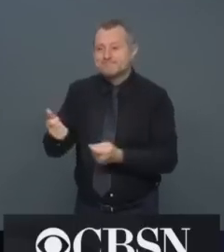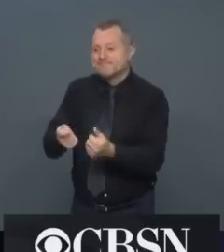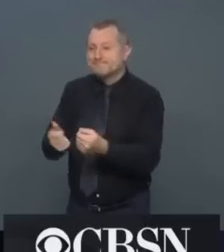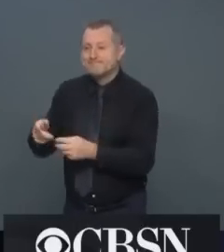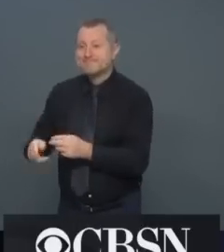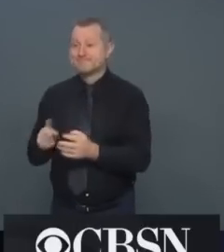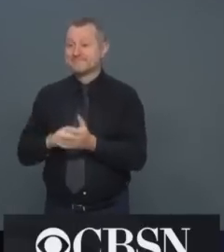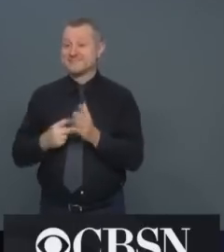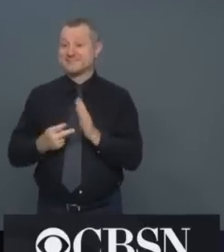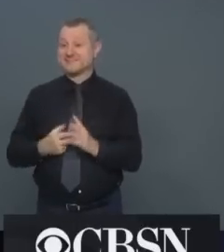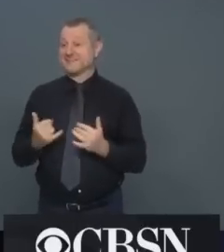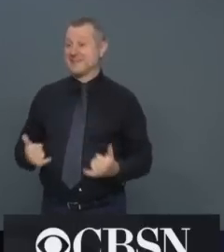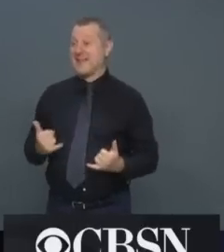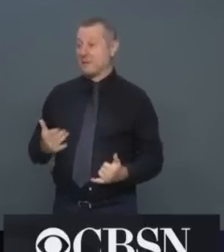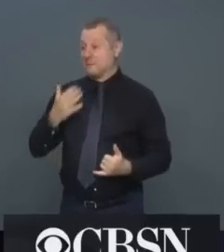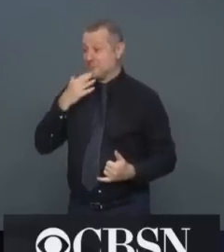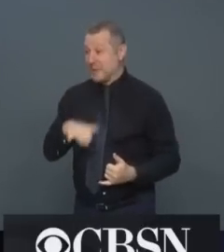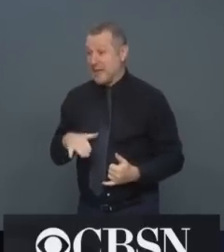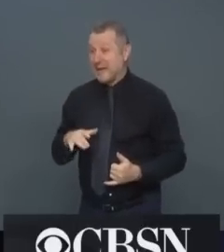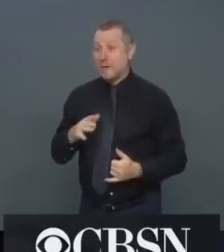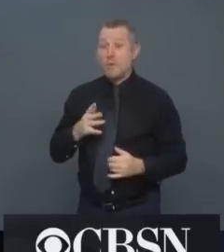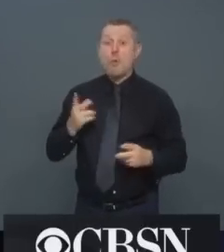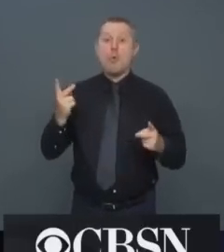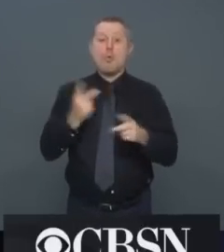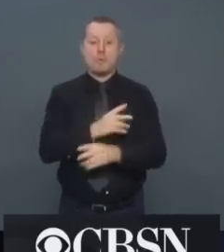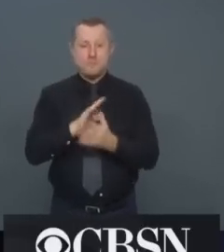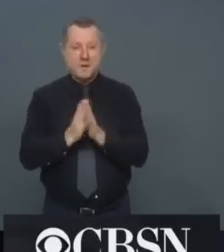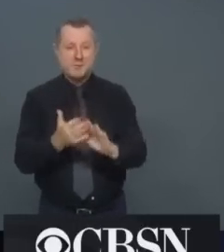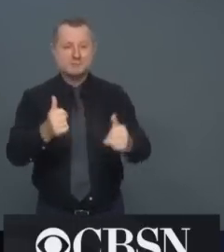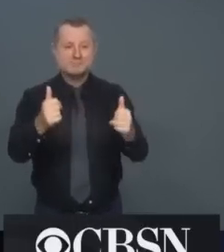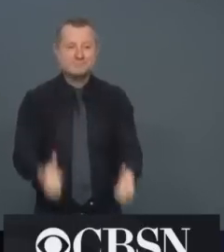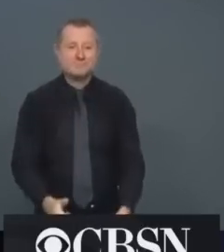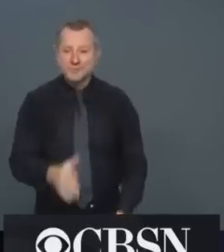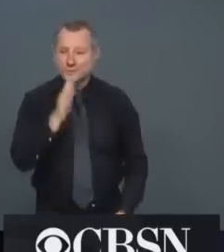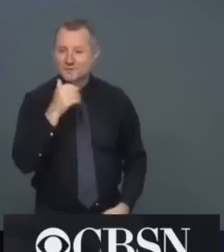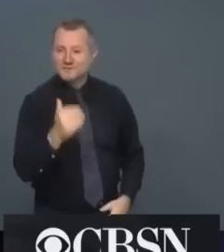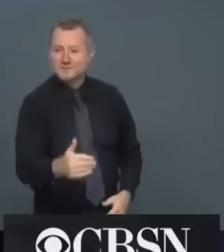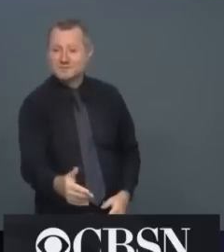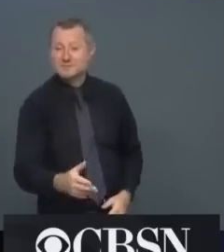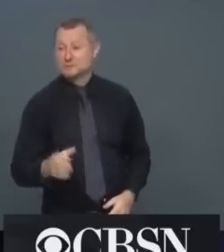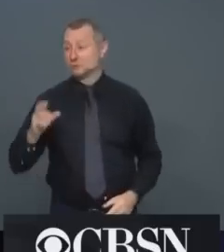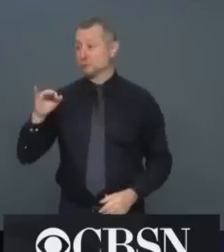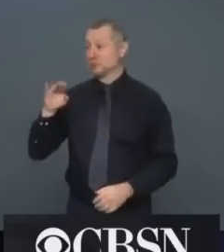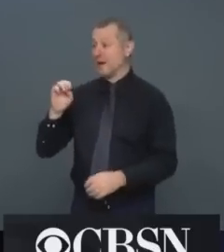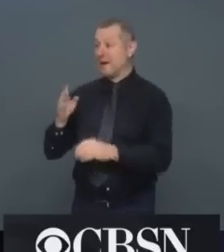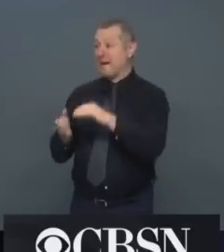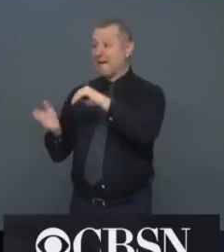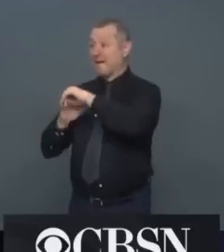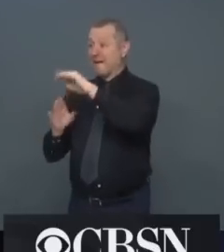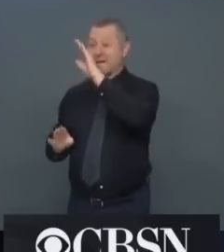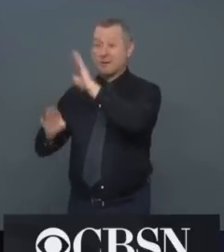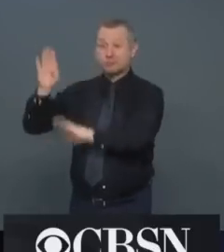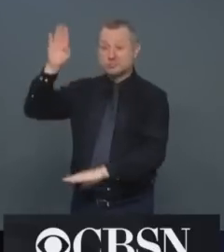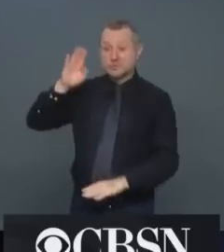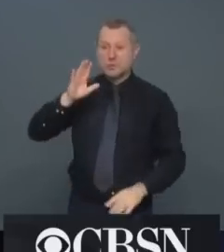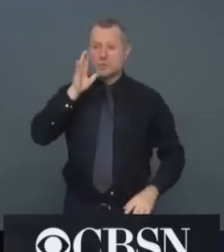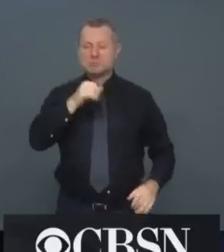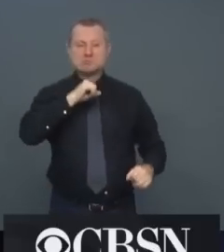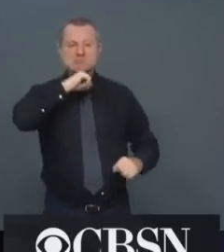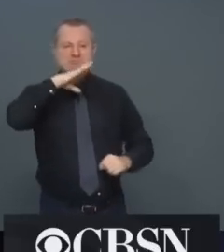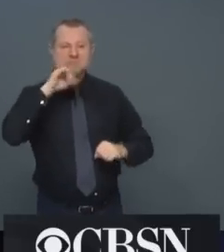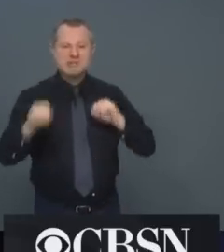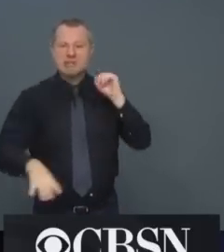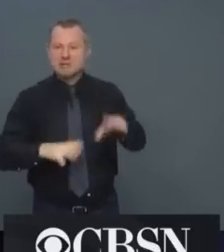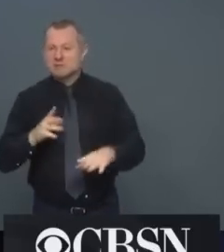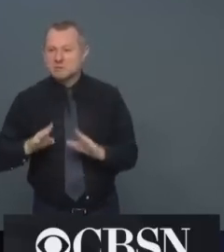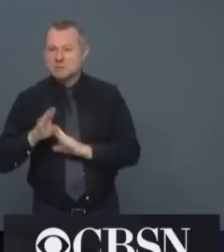situation worse with all the issues we're talking about: crime, cleanliness, homelessness, et cetera.